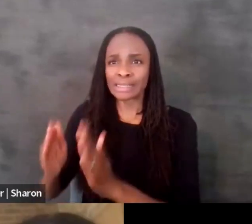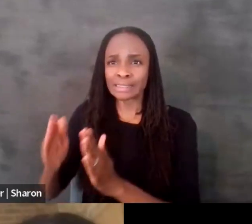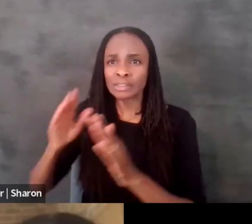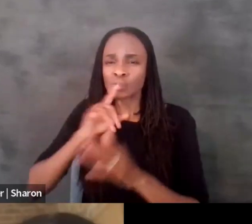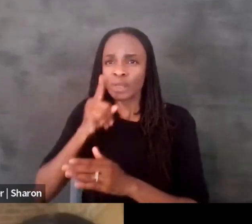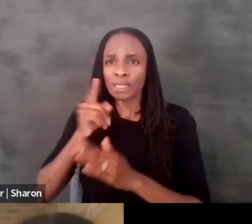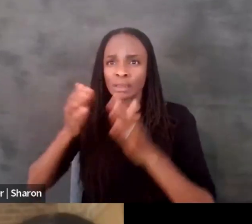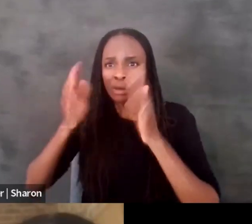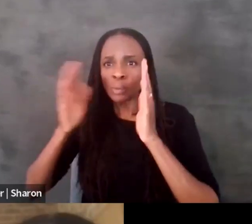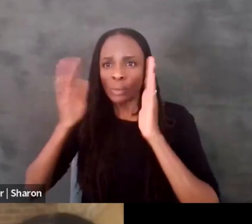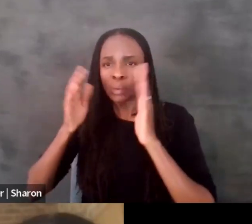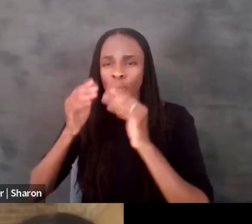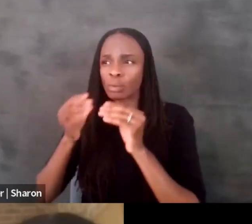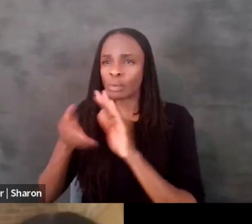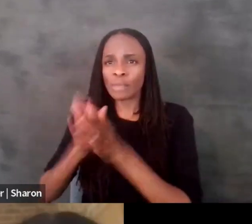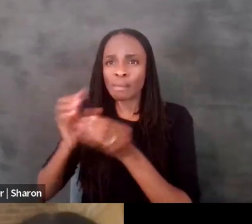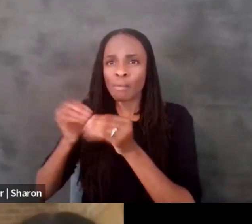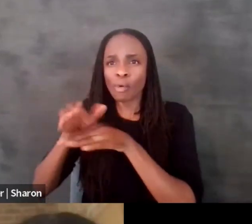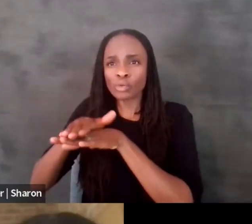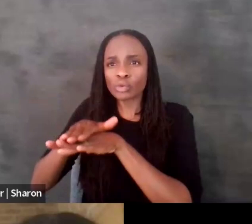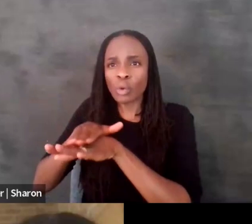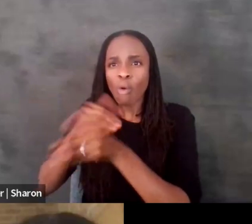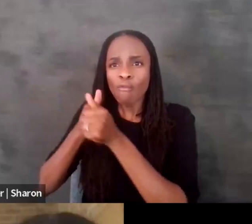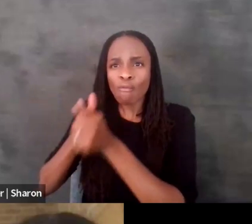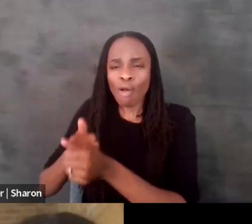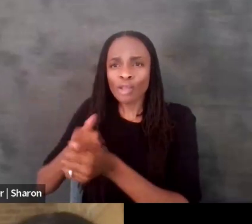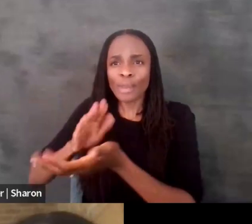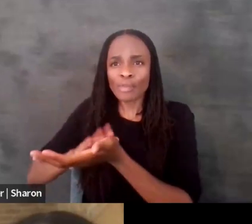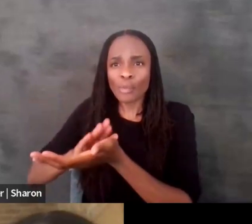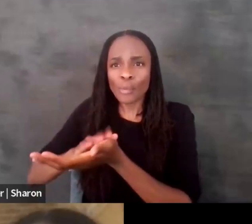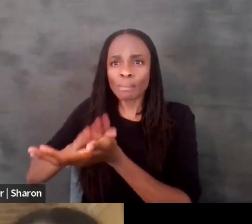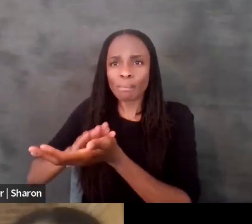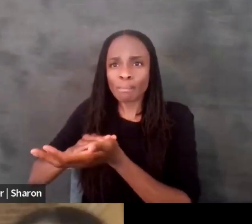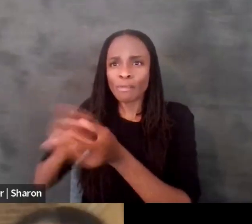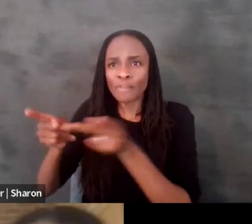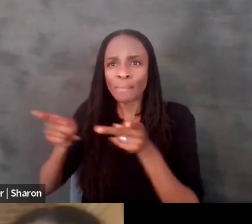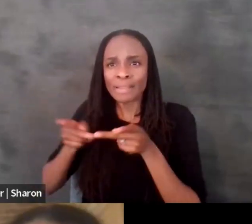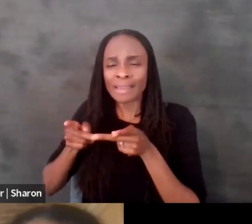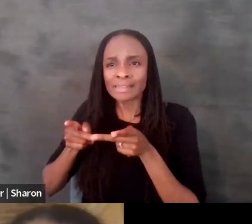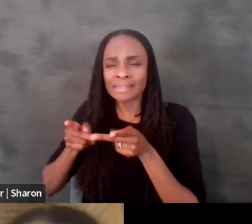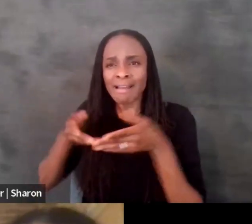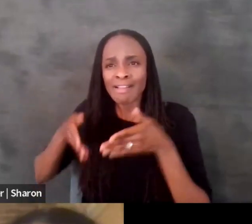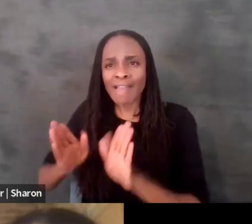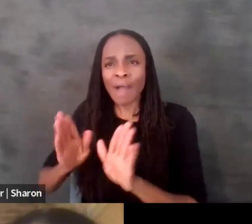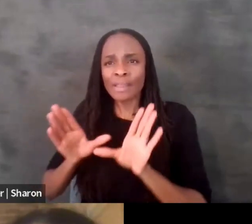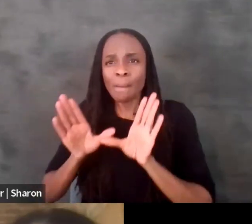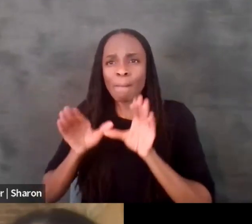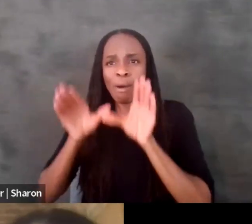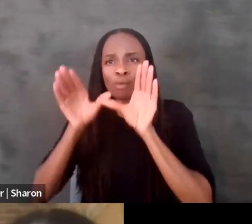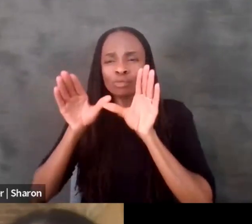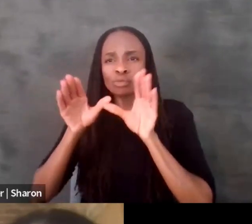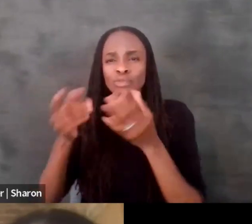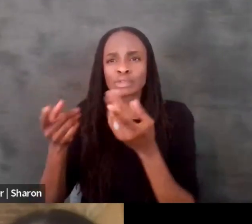right, slowing down to the rhythm of the place, and they were letting, those moths come